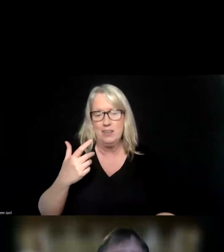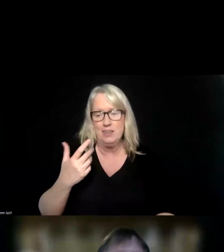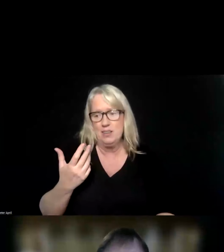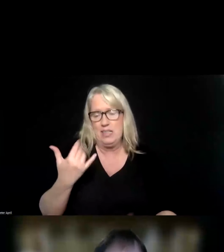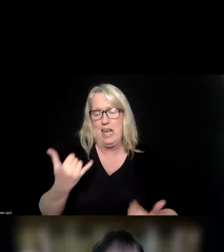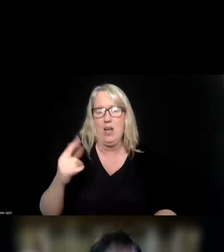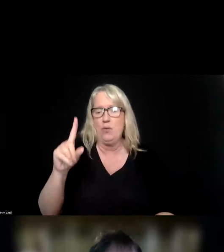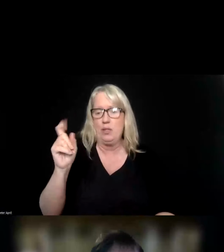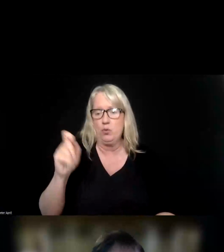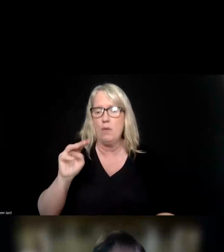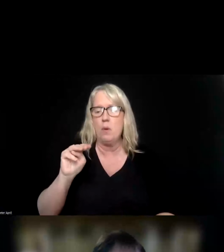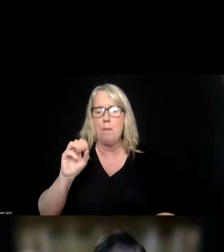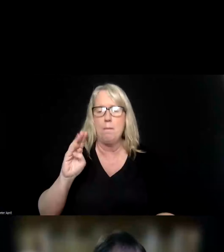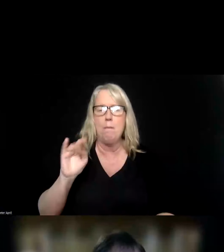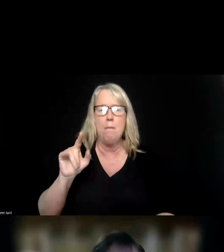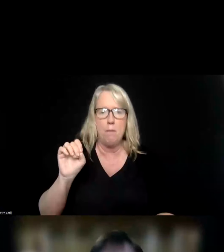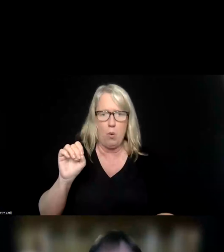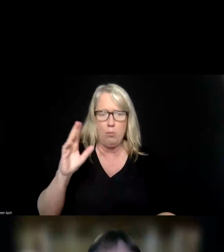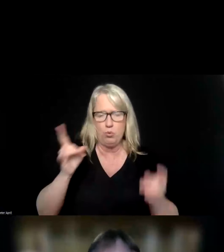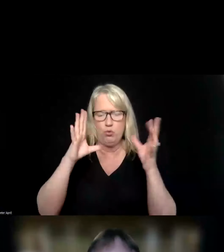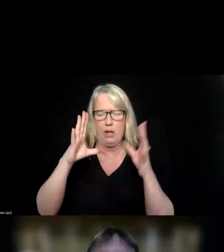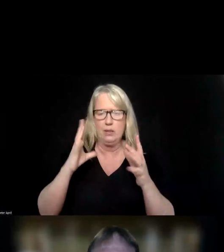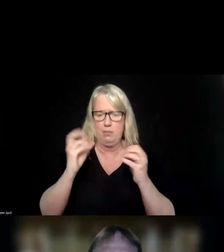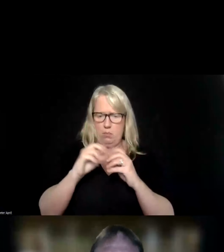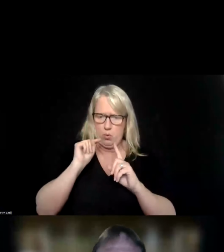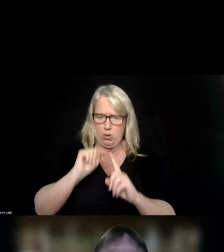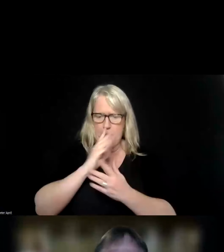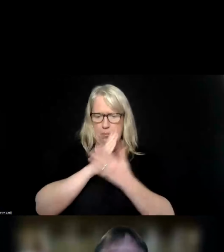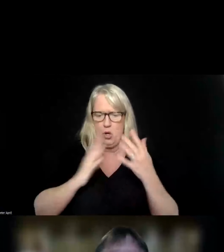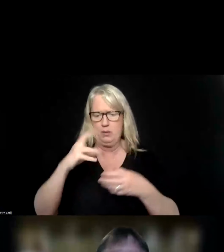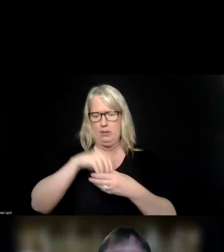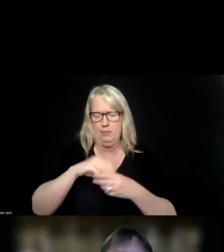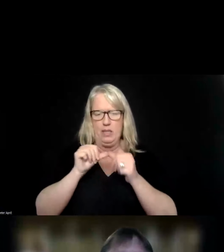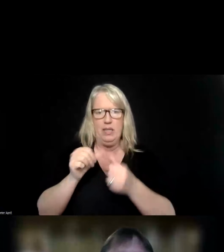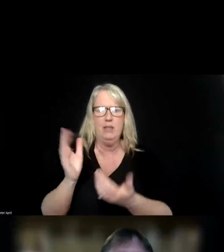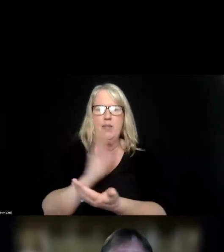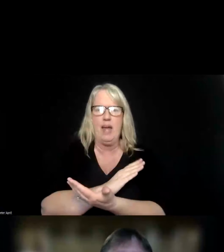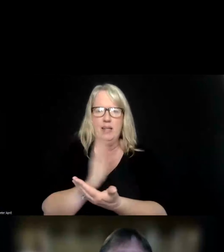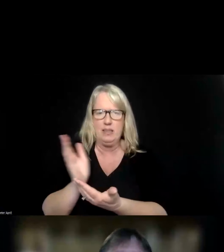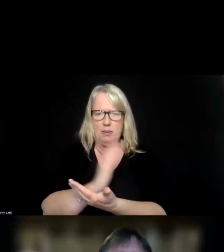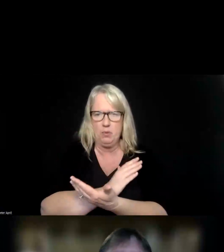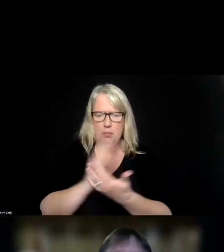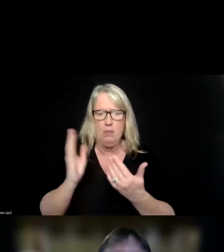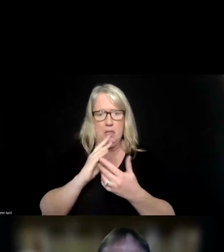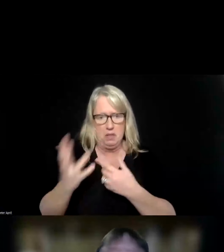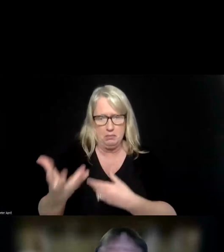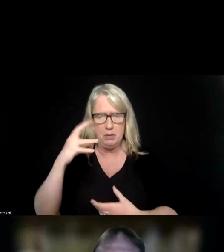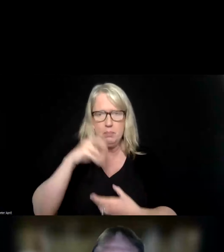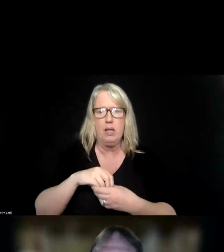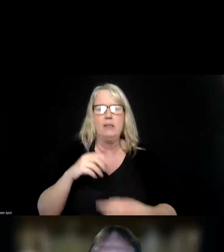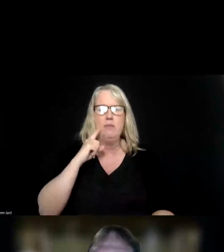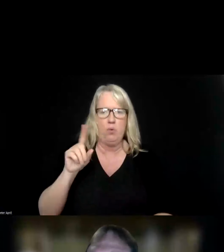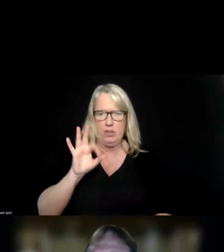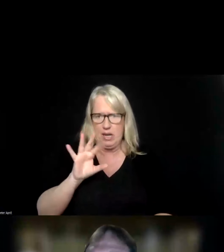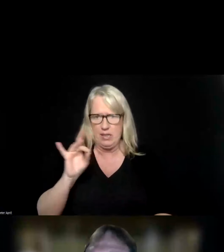mobile crisis, as sort of a core component of the crisis continuum, as plugged in to 988